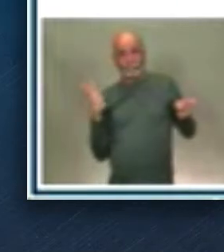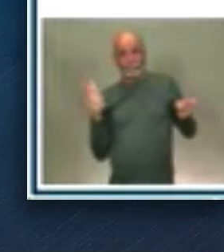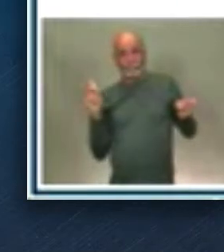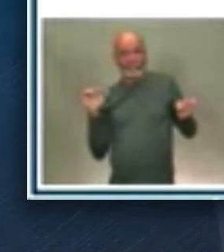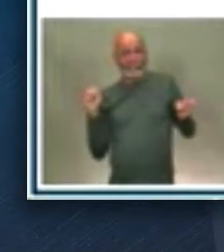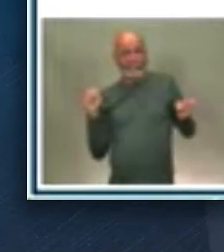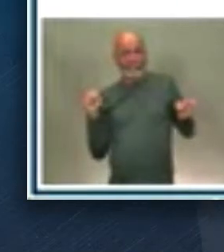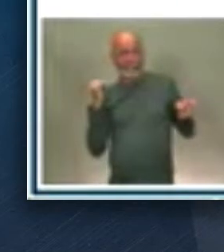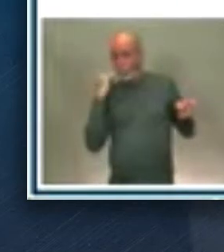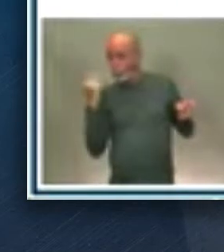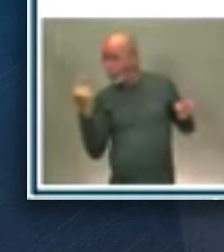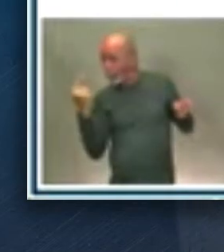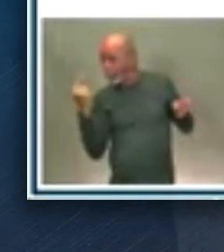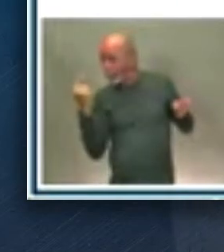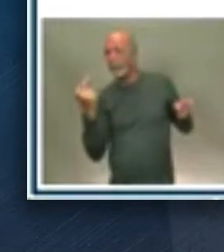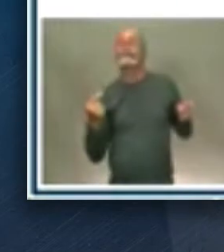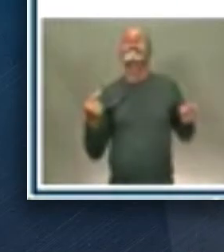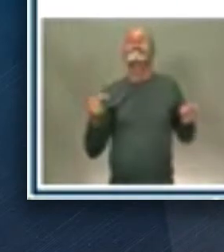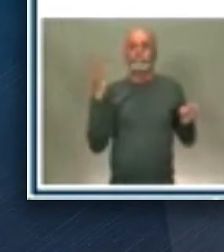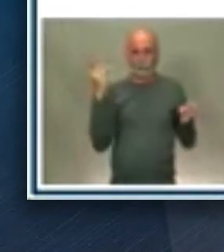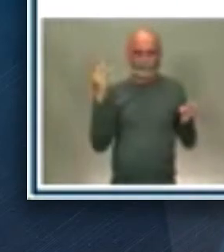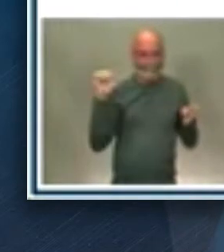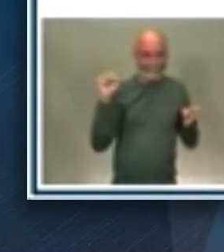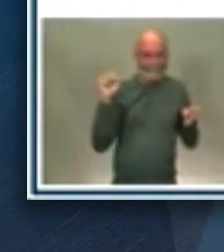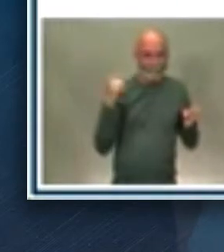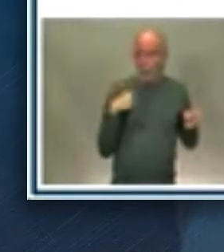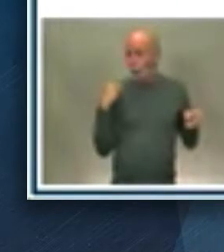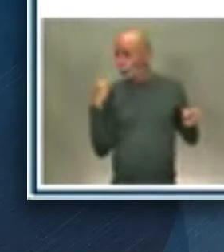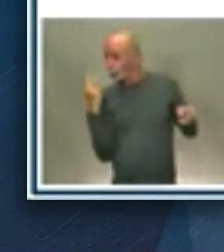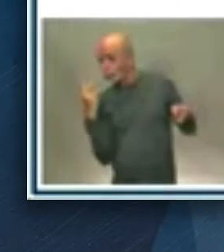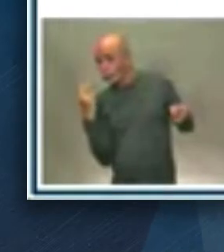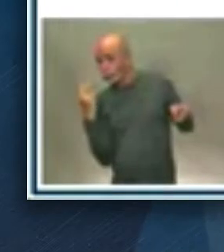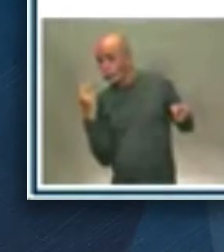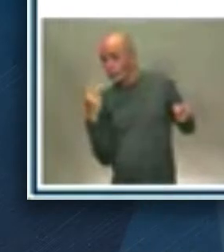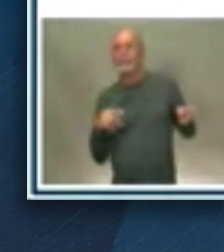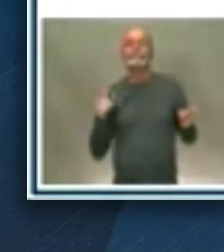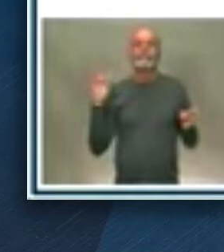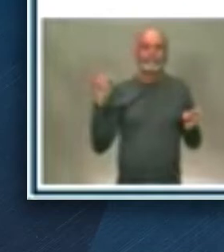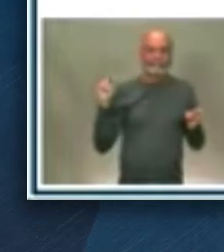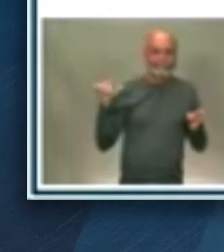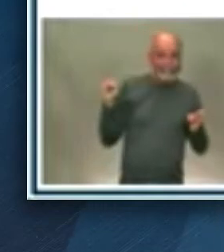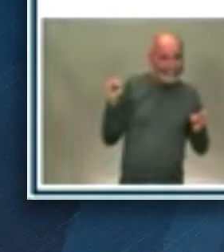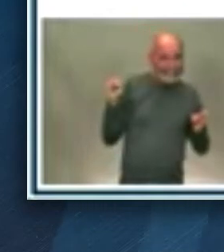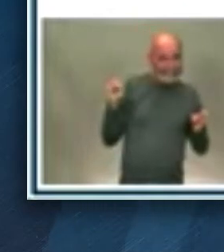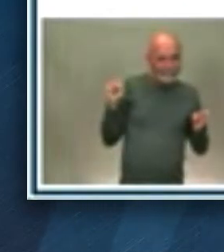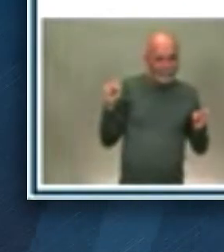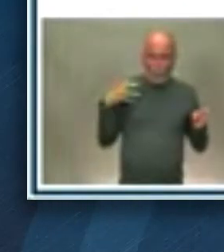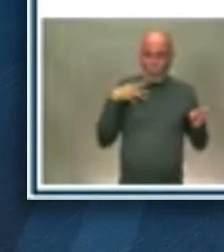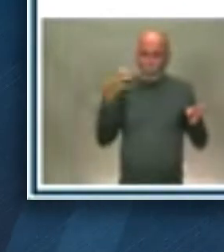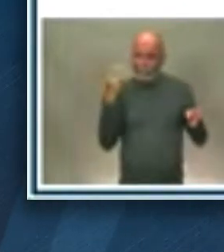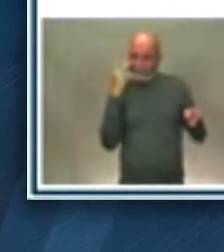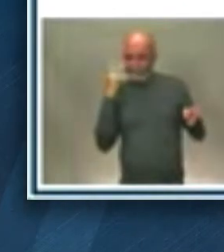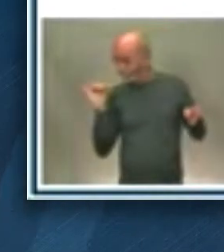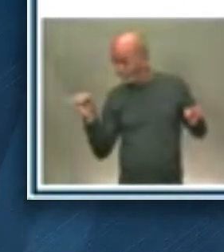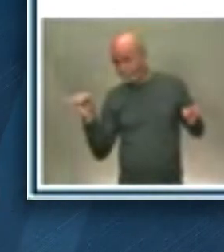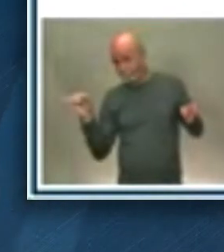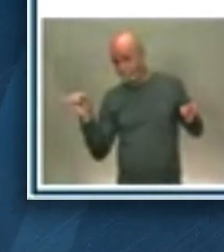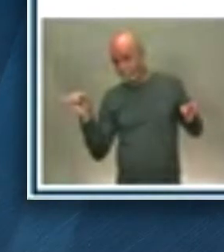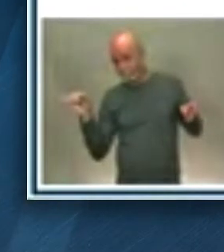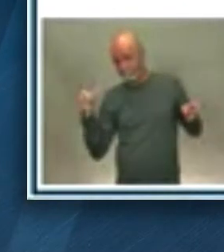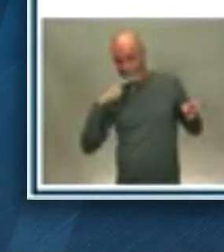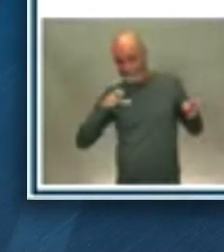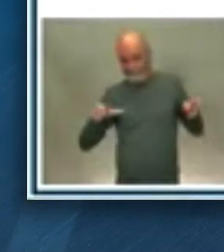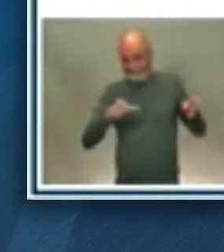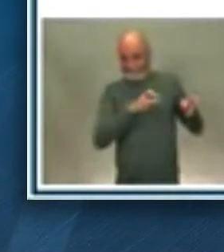want everybody coming to Nova Scotia to be doubly vaccinated to help protect us of the introduction of the virus